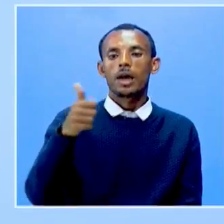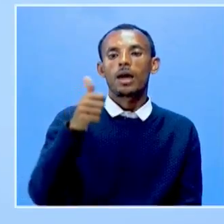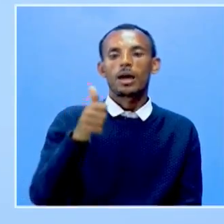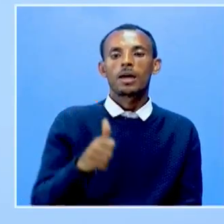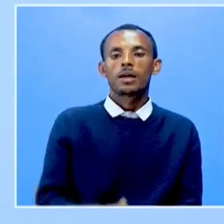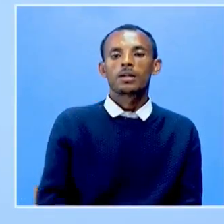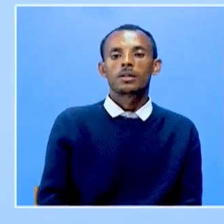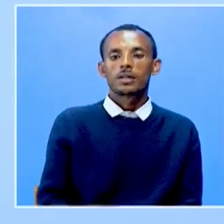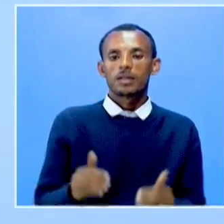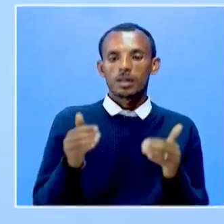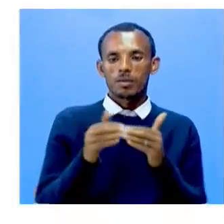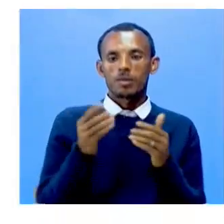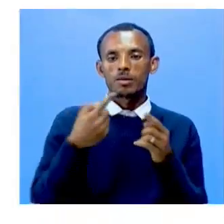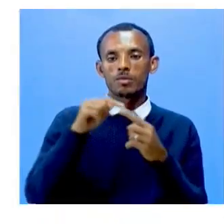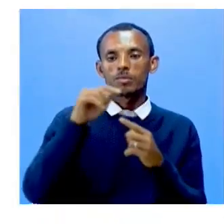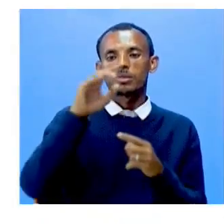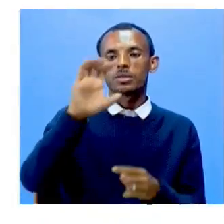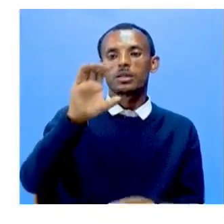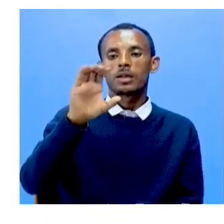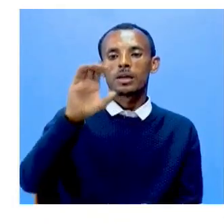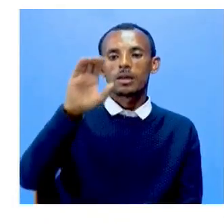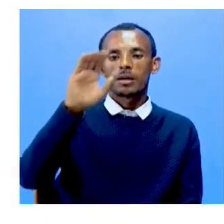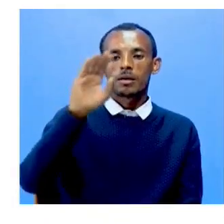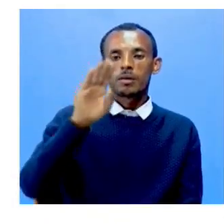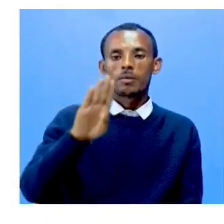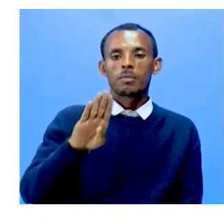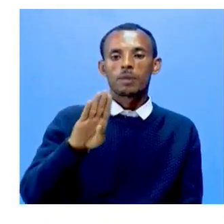is congruent to triangle